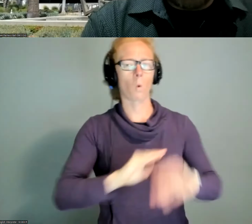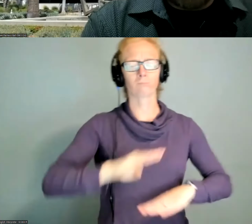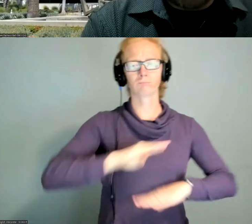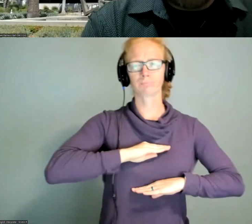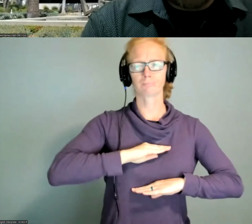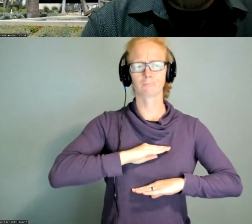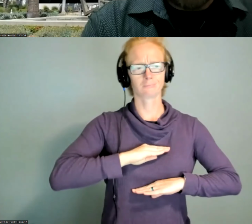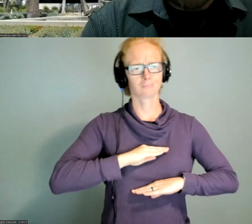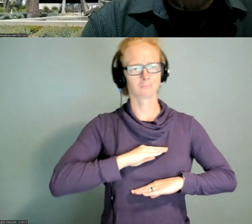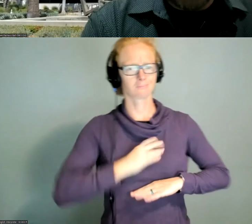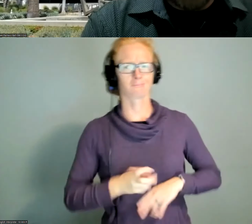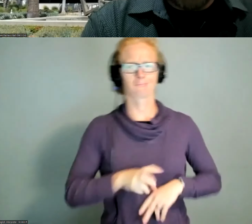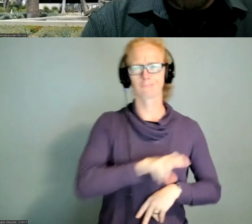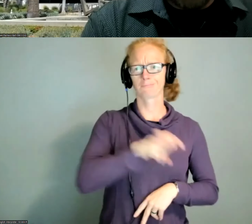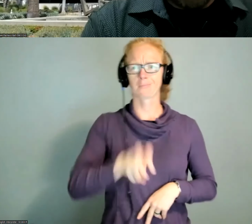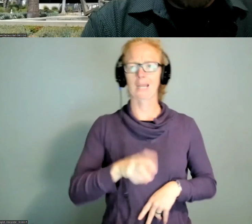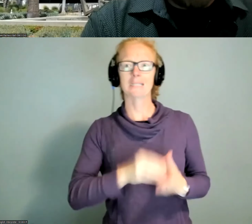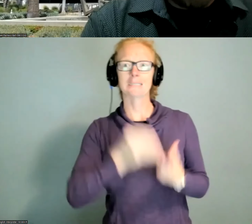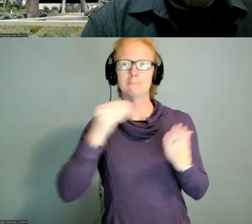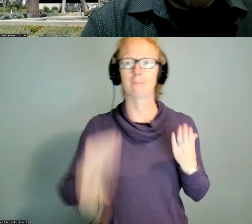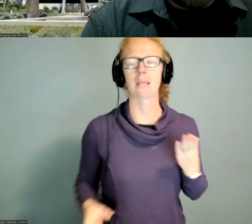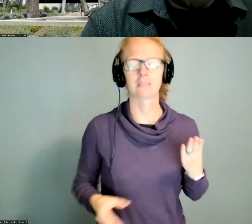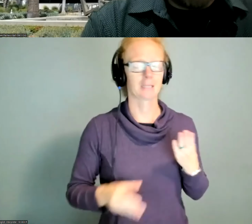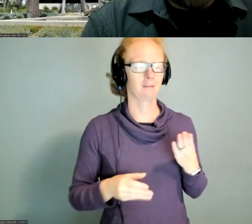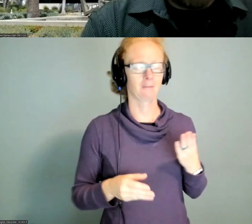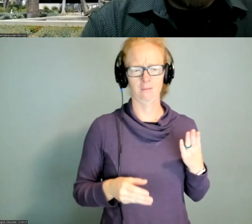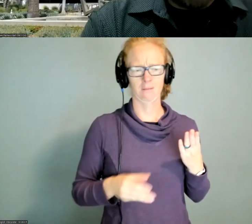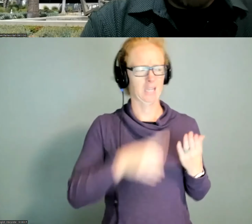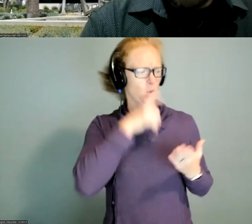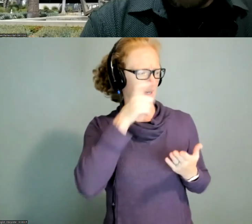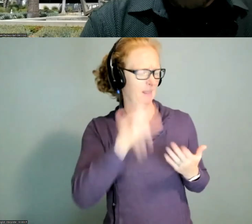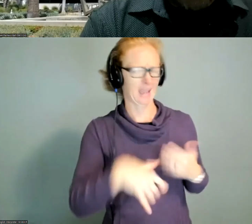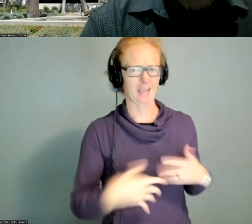get into a very expensive full speed car that they don't need.